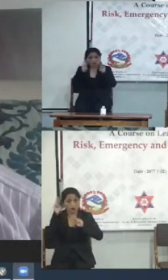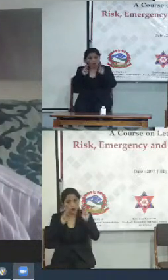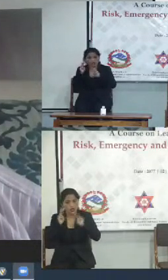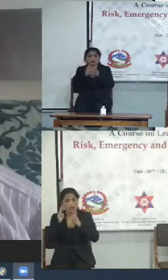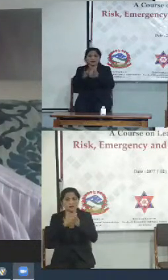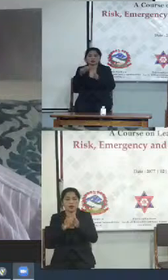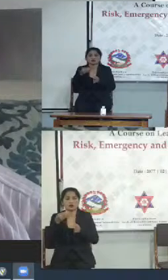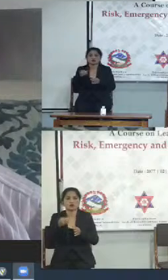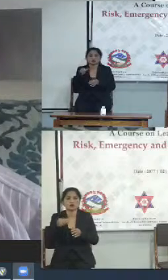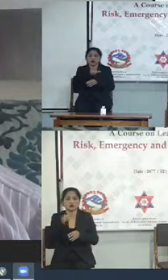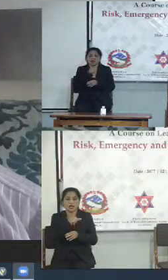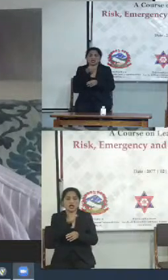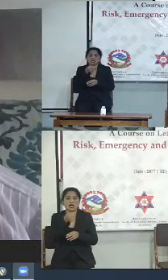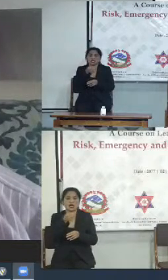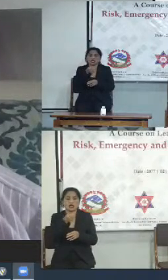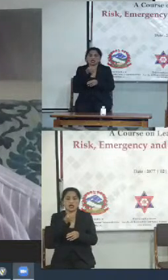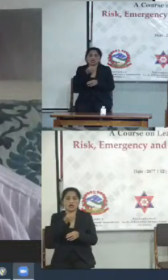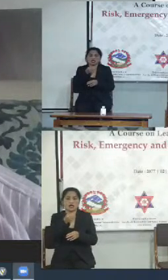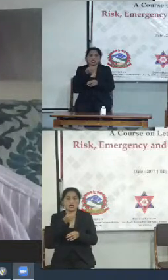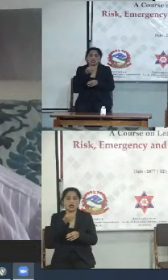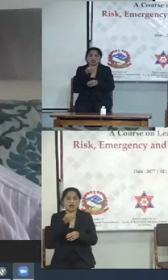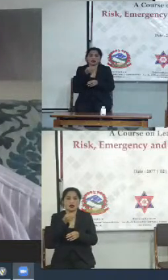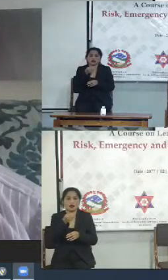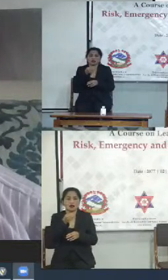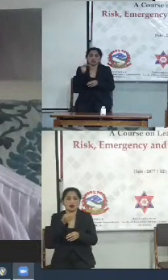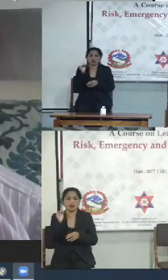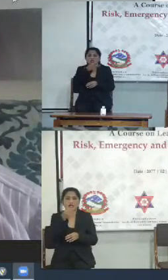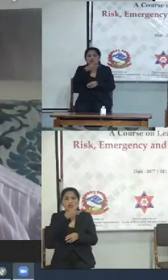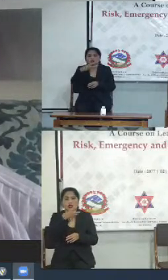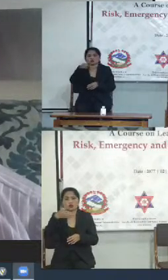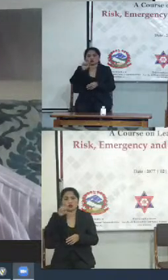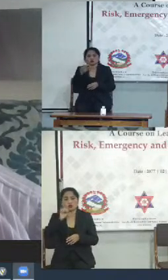Sapalia. Thank you very much for him.